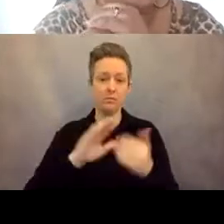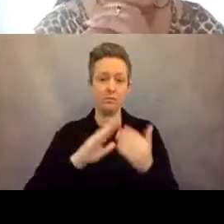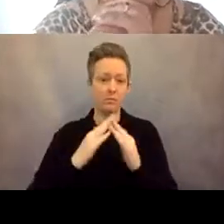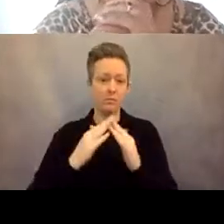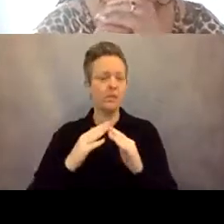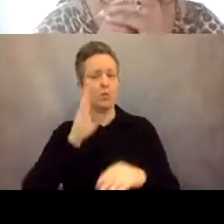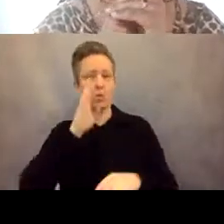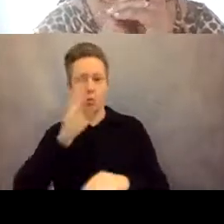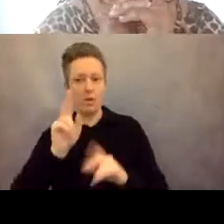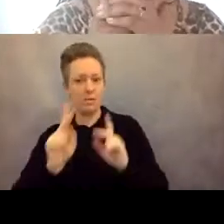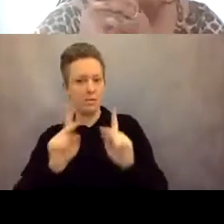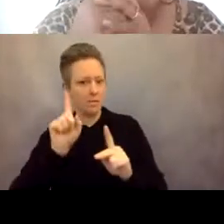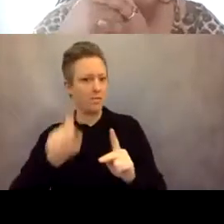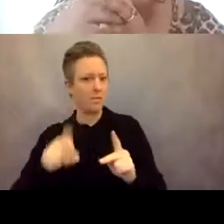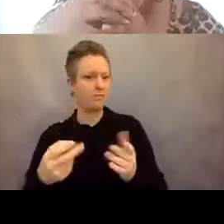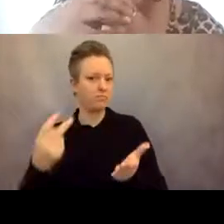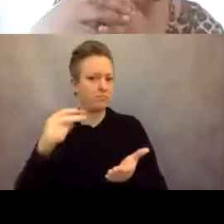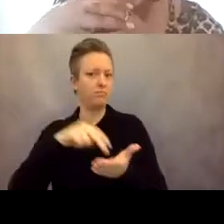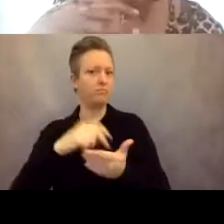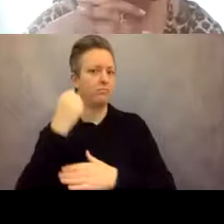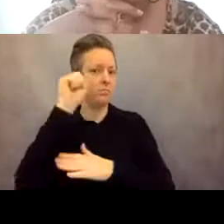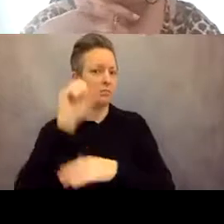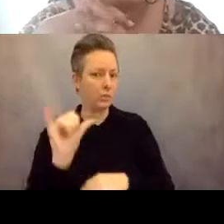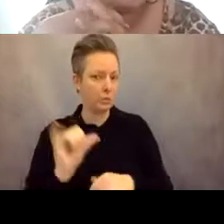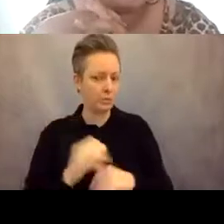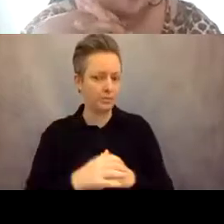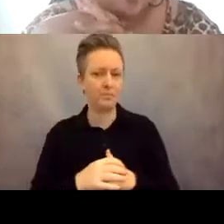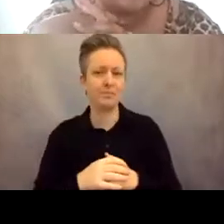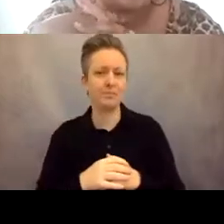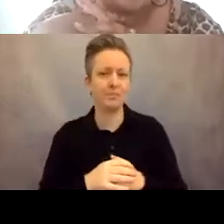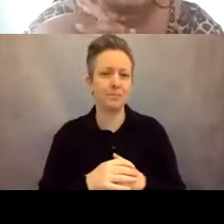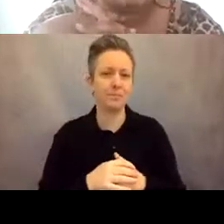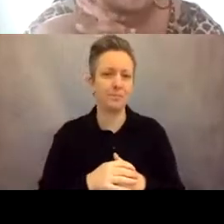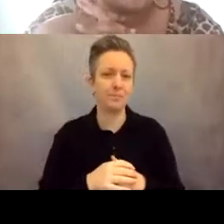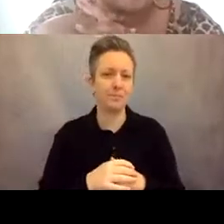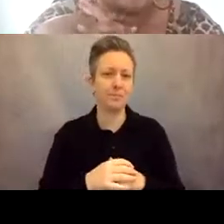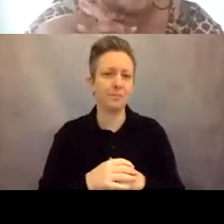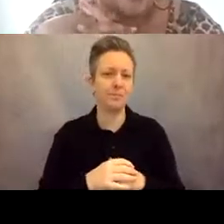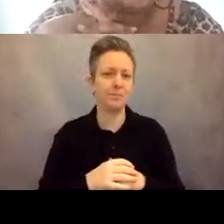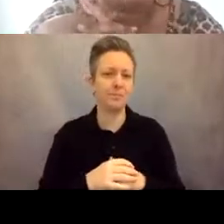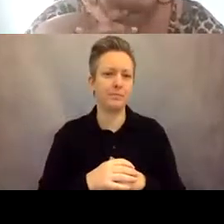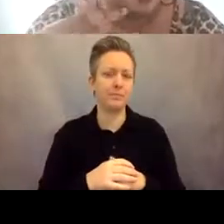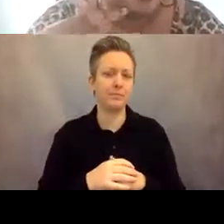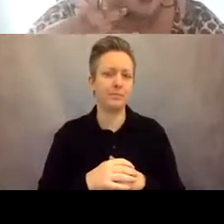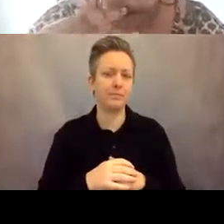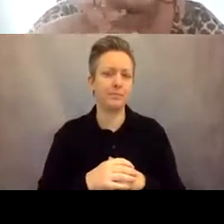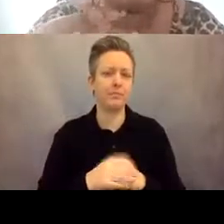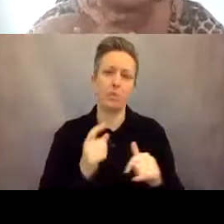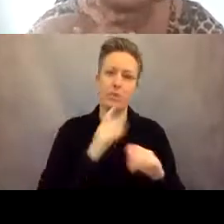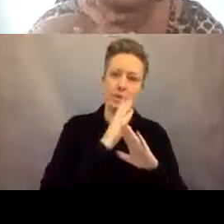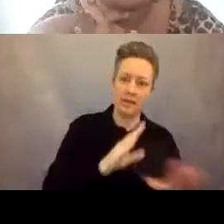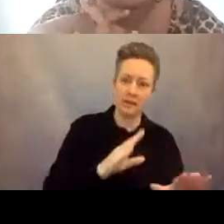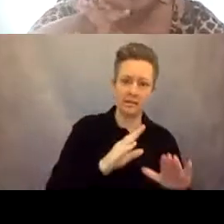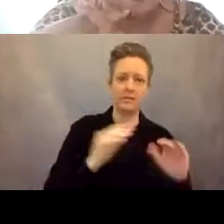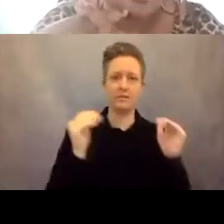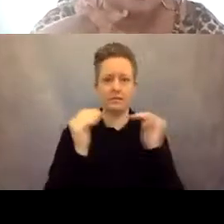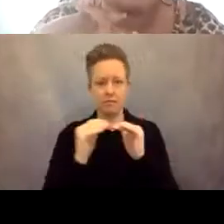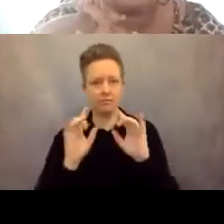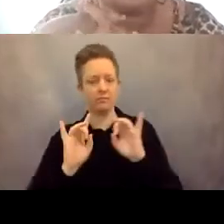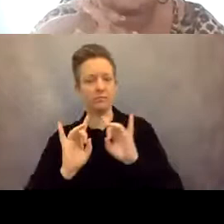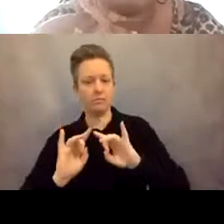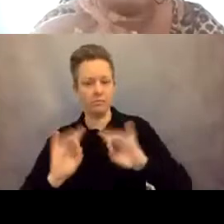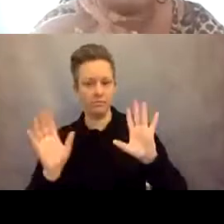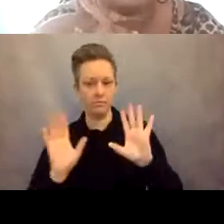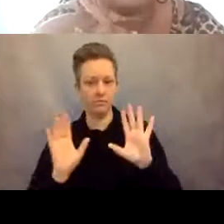Silence, to remember that for a lot of folks, silence absolutely means violence because it means when you're not speaking out against something or